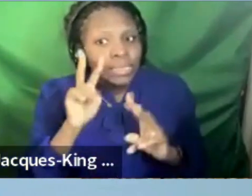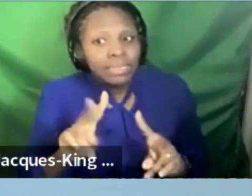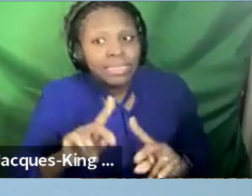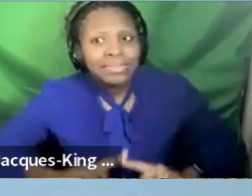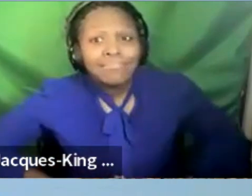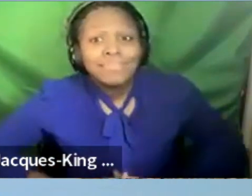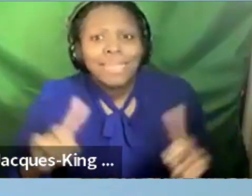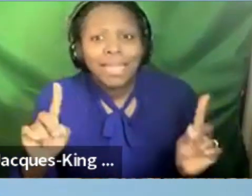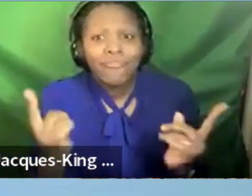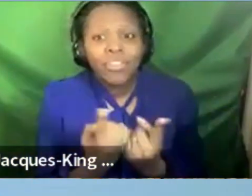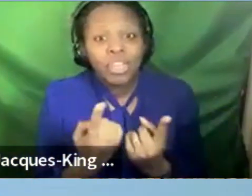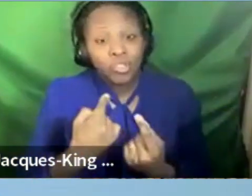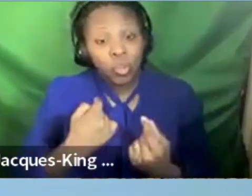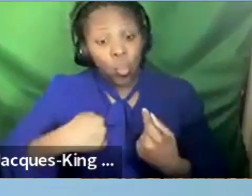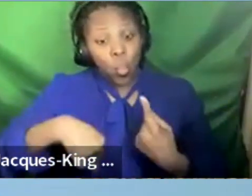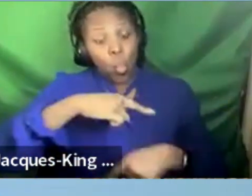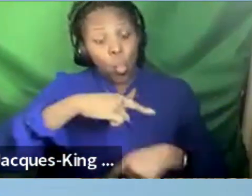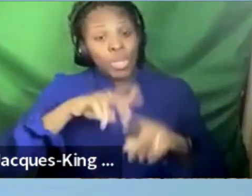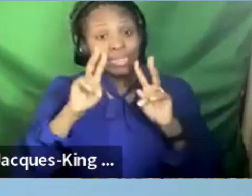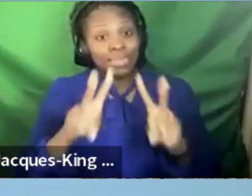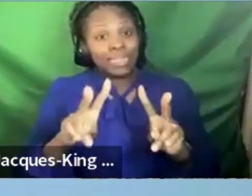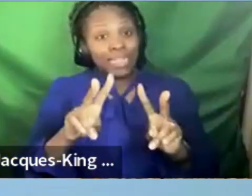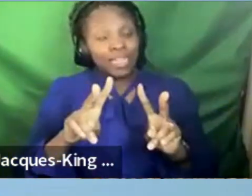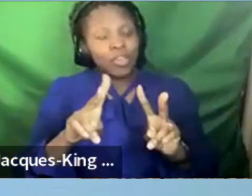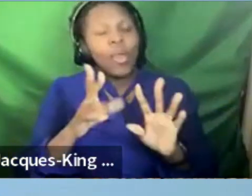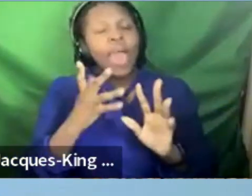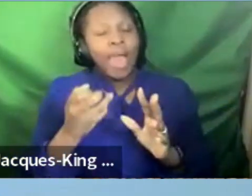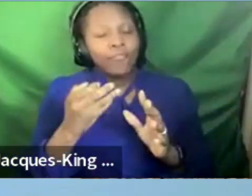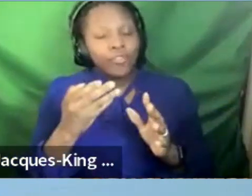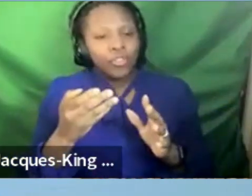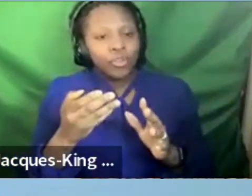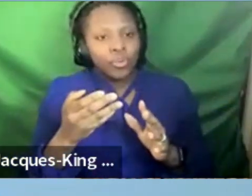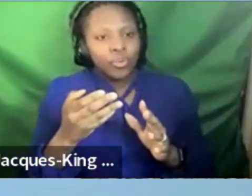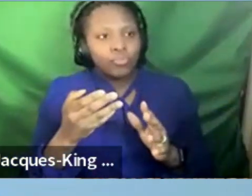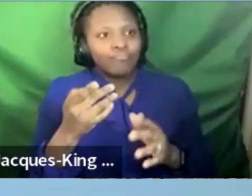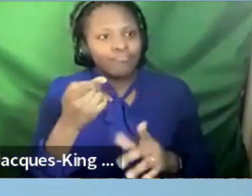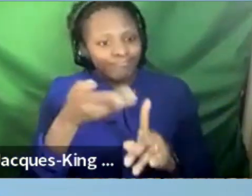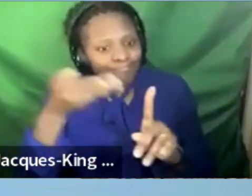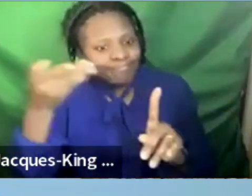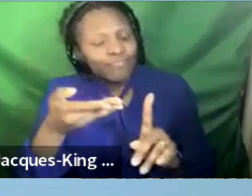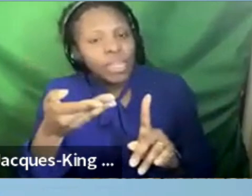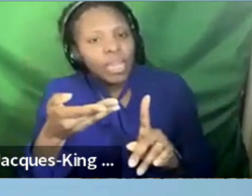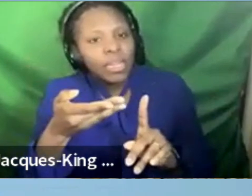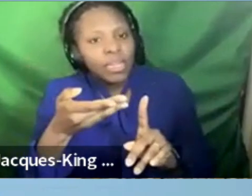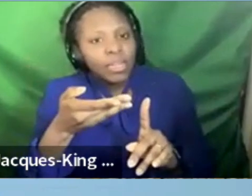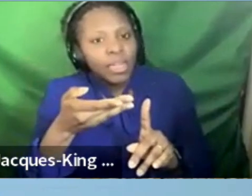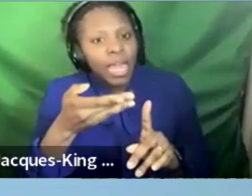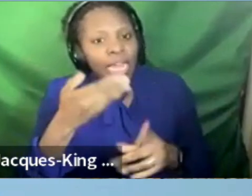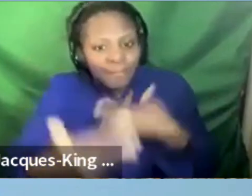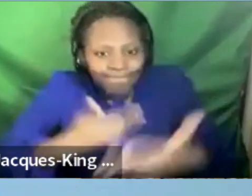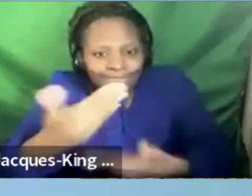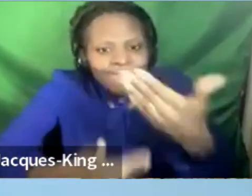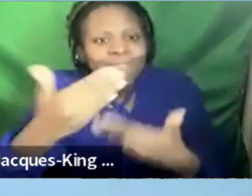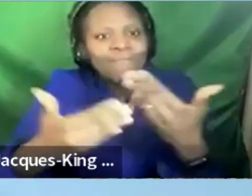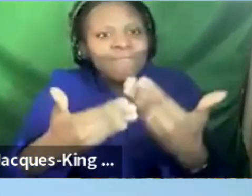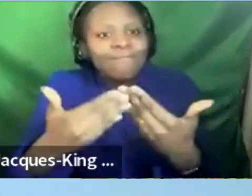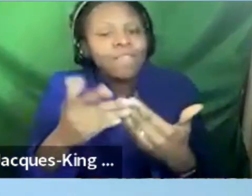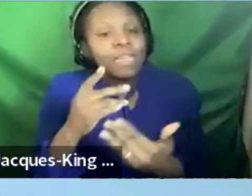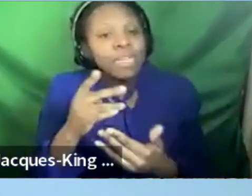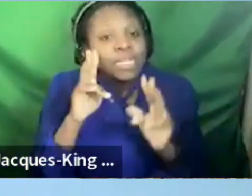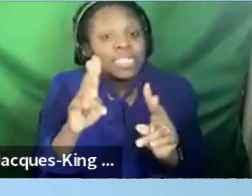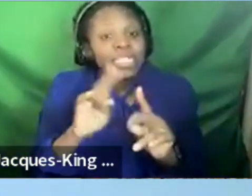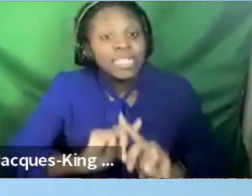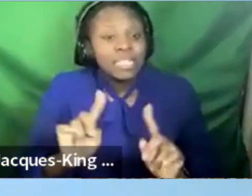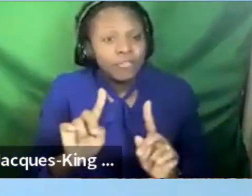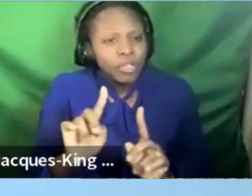healthy perspective. It can be, the characters can see something totally different from what we see, as long as you acknowledge that and